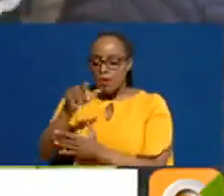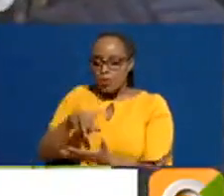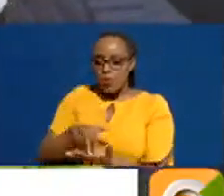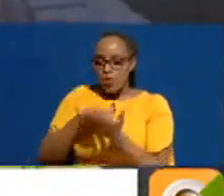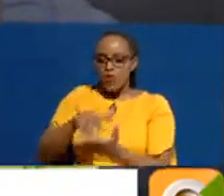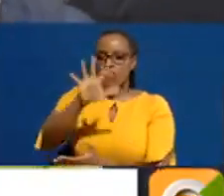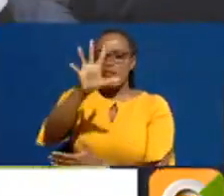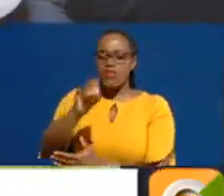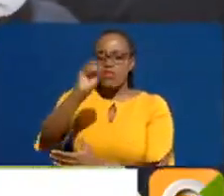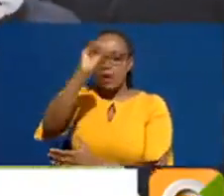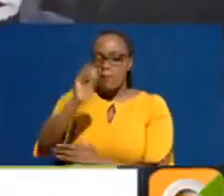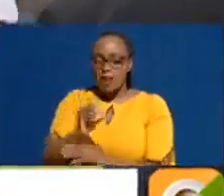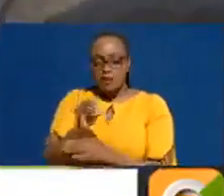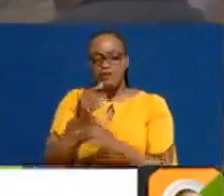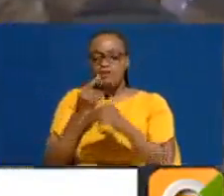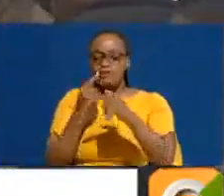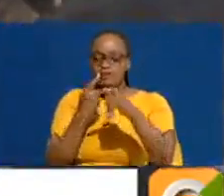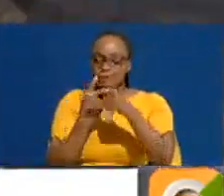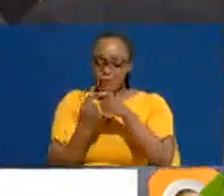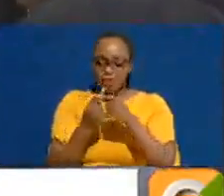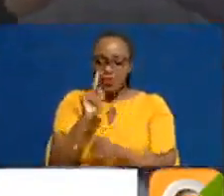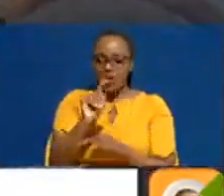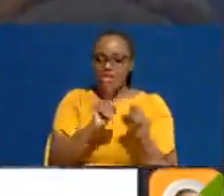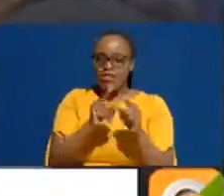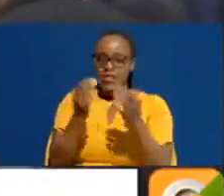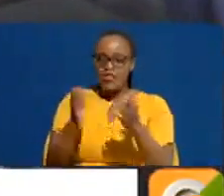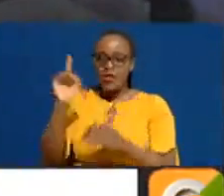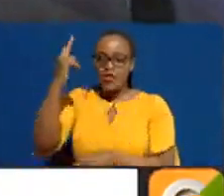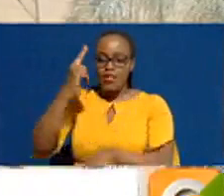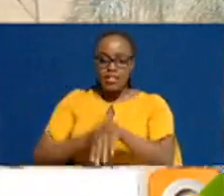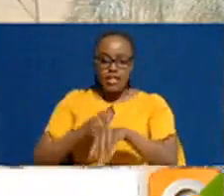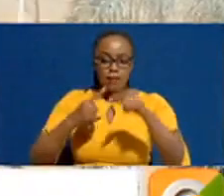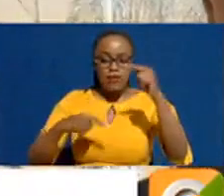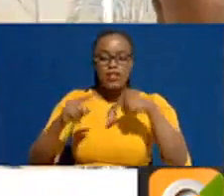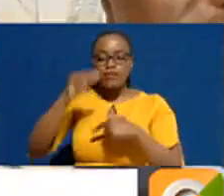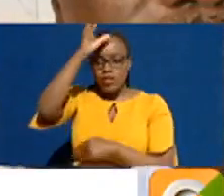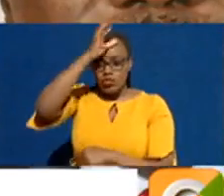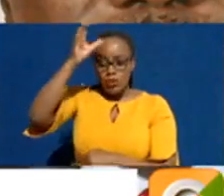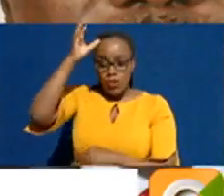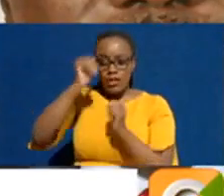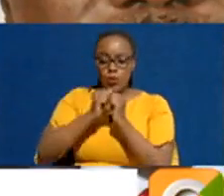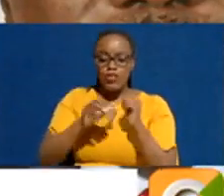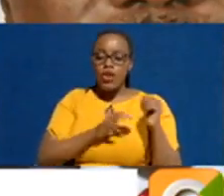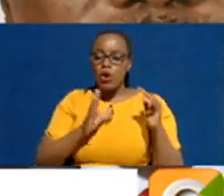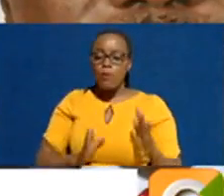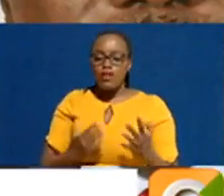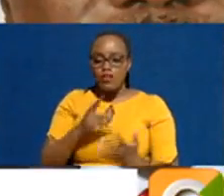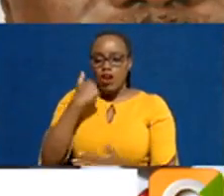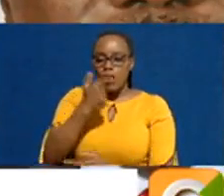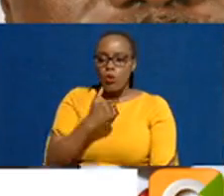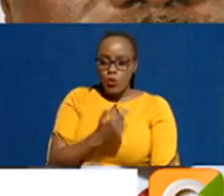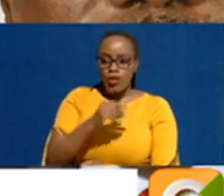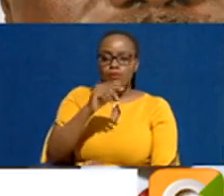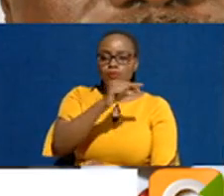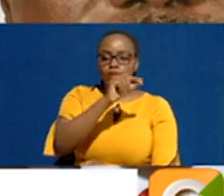the 50% plus one threshold needed for a round one victory. Chebukati, together with Commissioners Professor Abdi